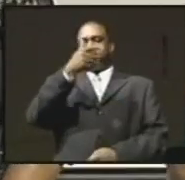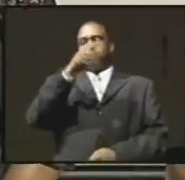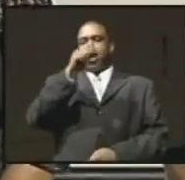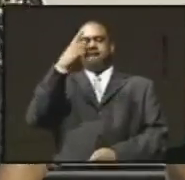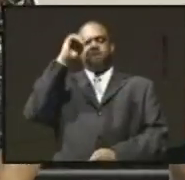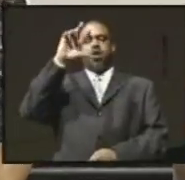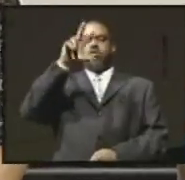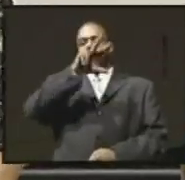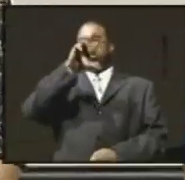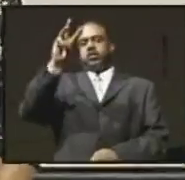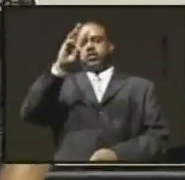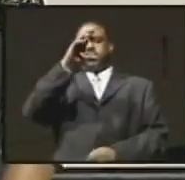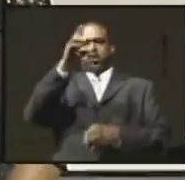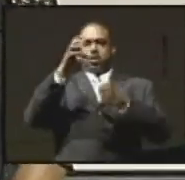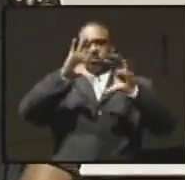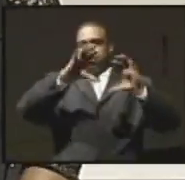Court.